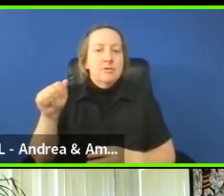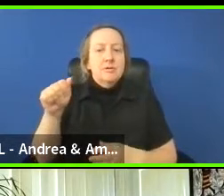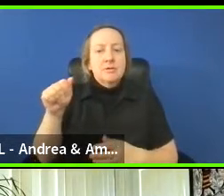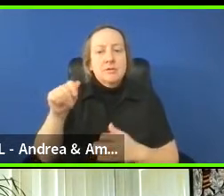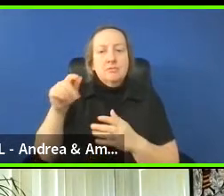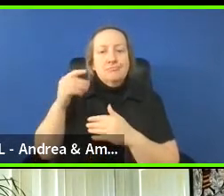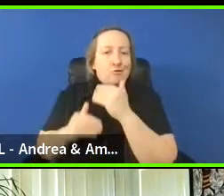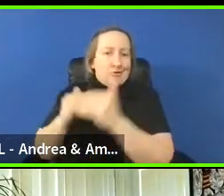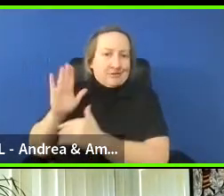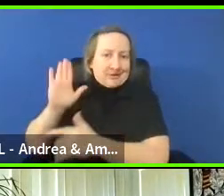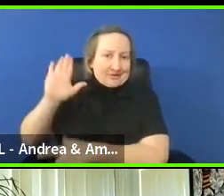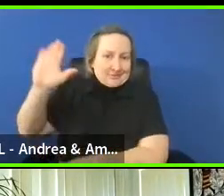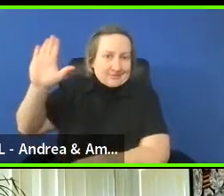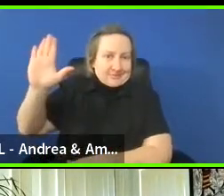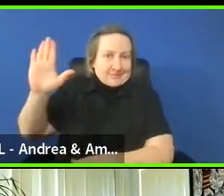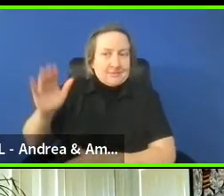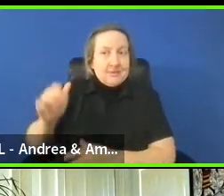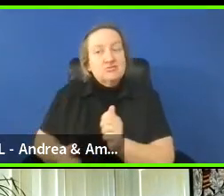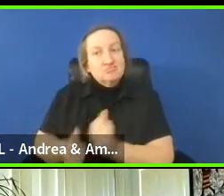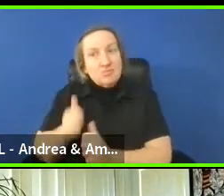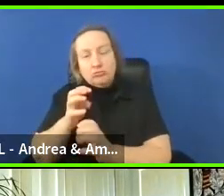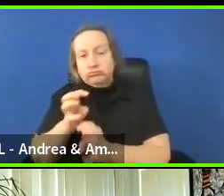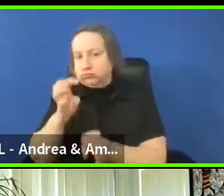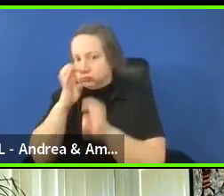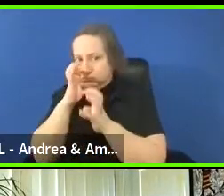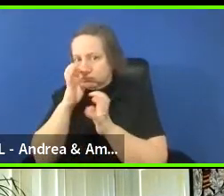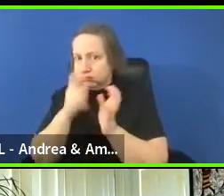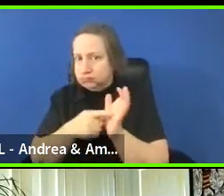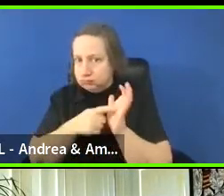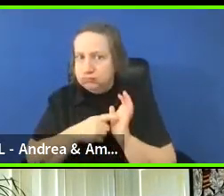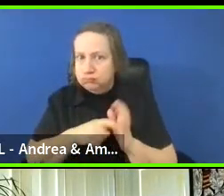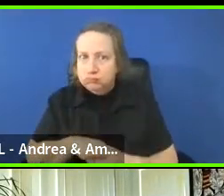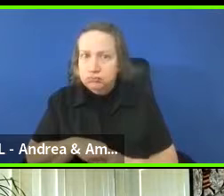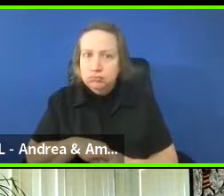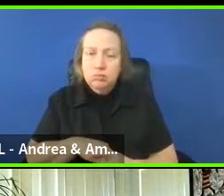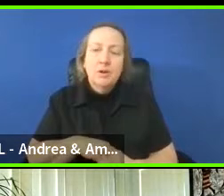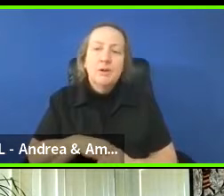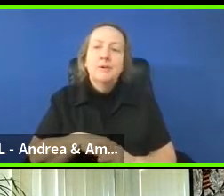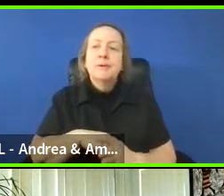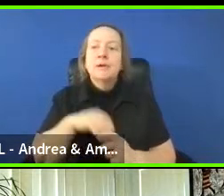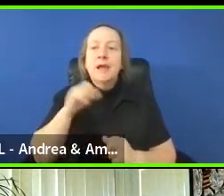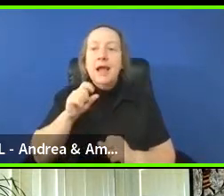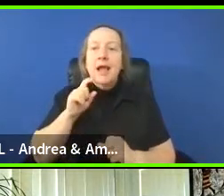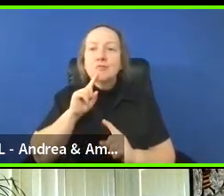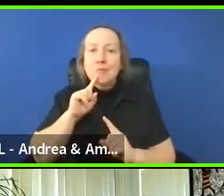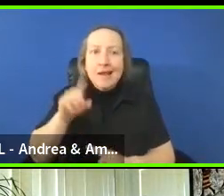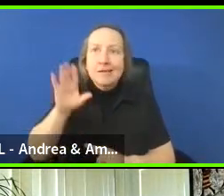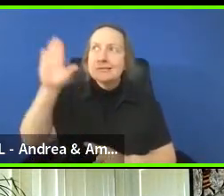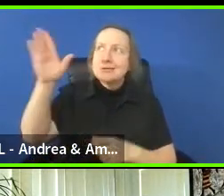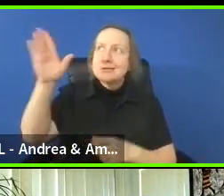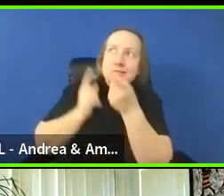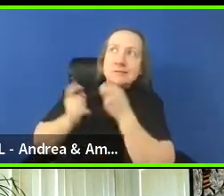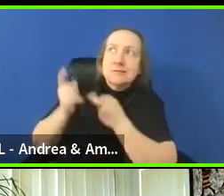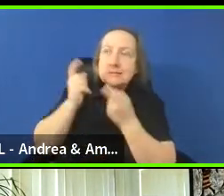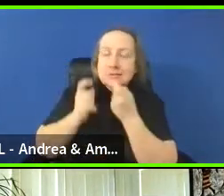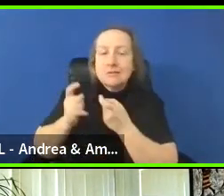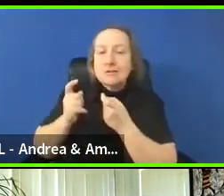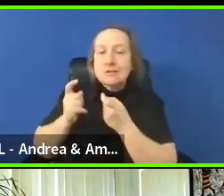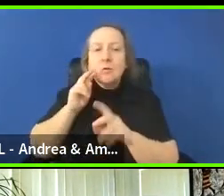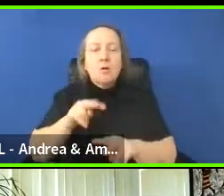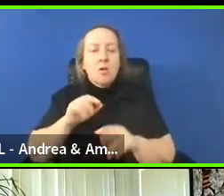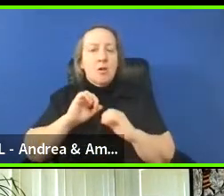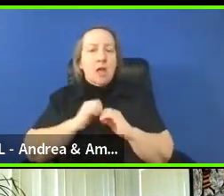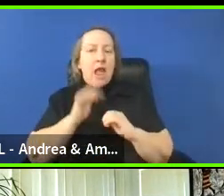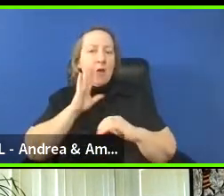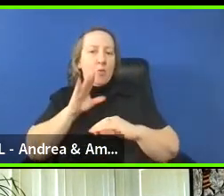most stringent of requirements to answer the questions, to look at impacts,